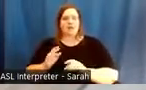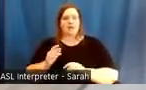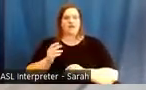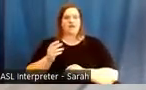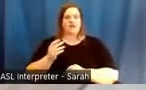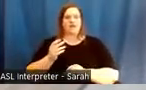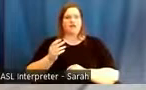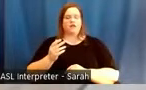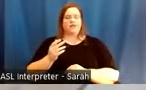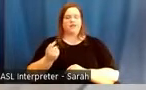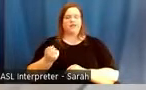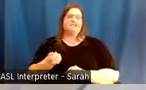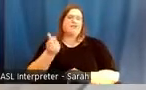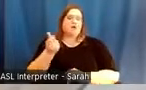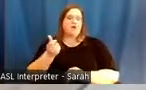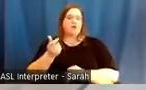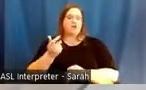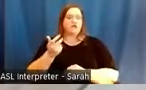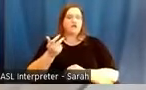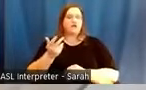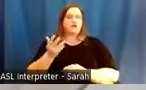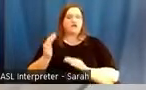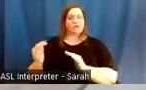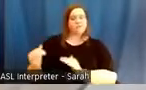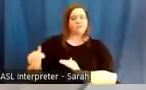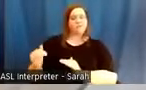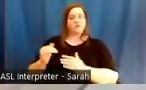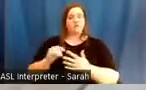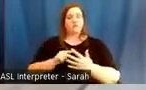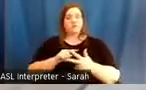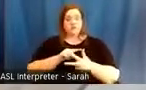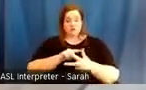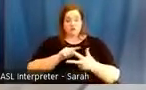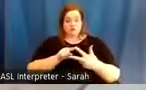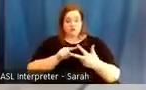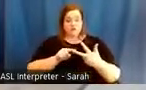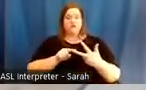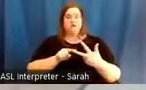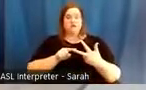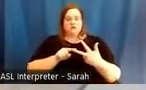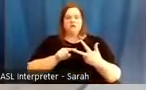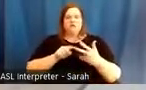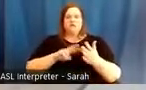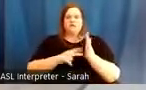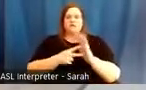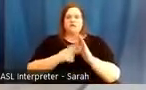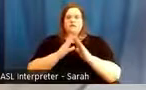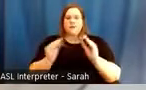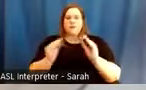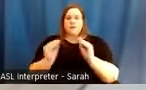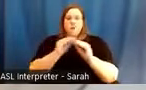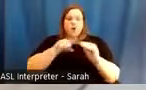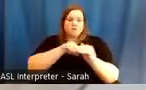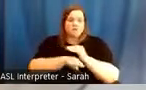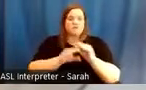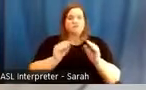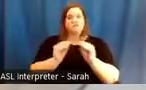inconvenience. All of these things, I think, would make housing more accessible, more universally